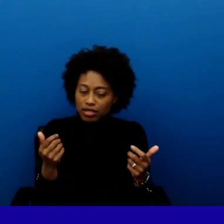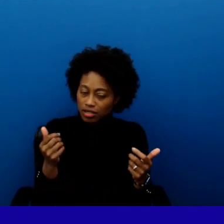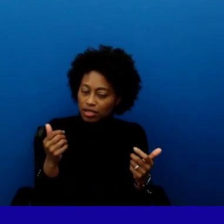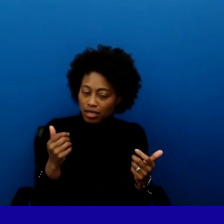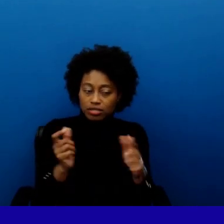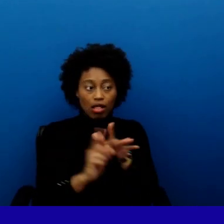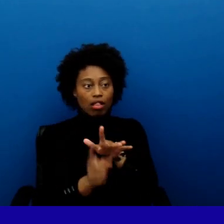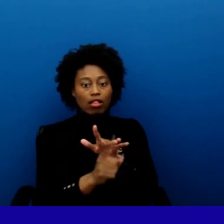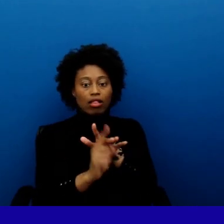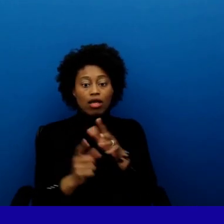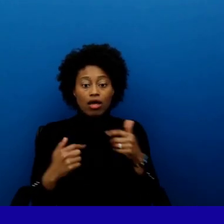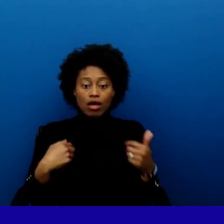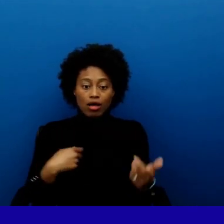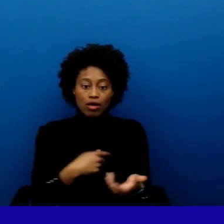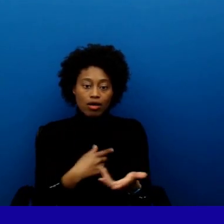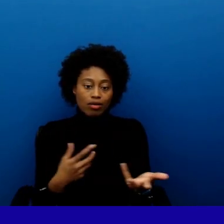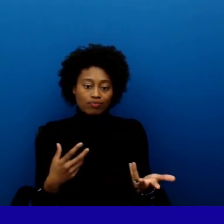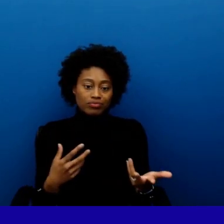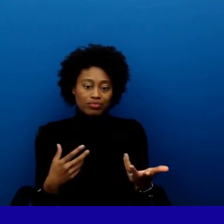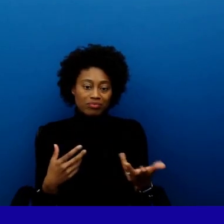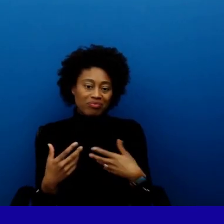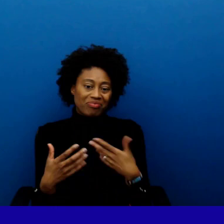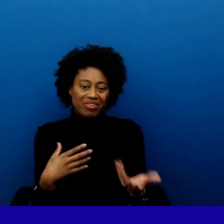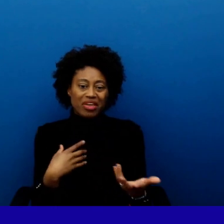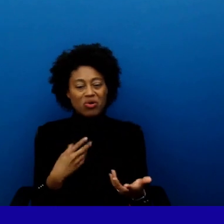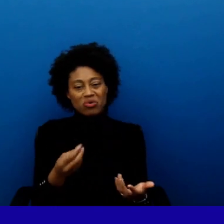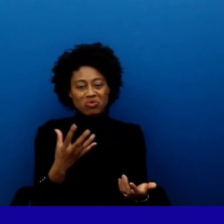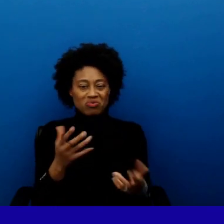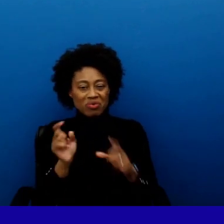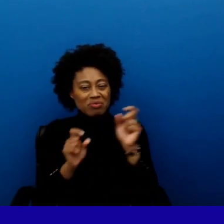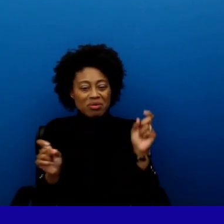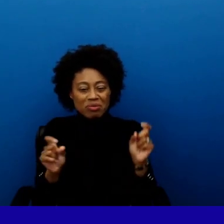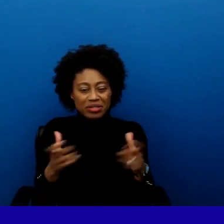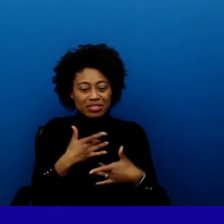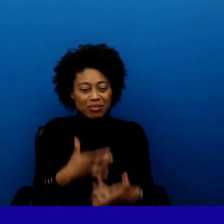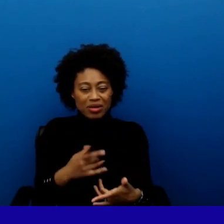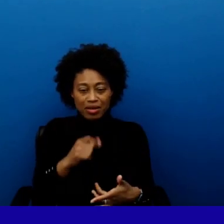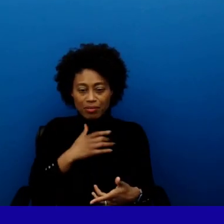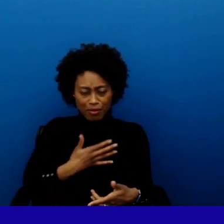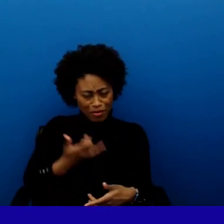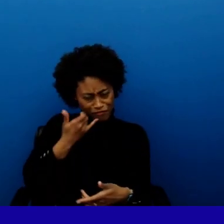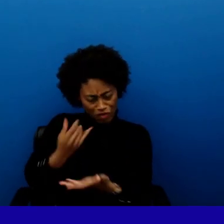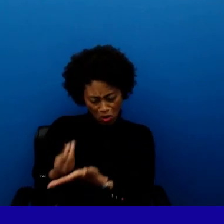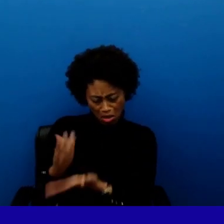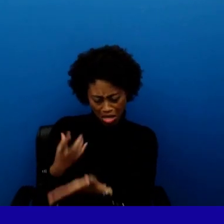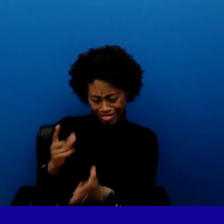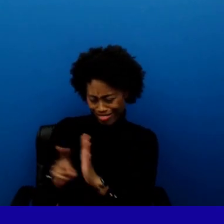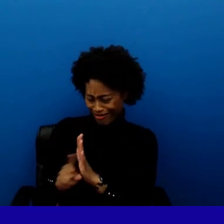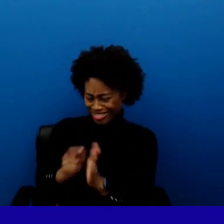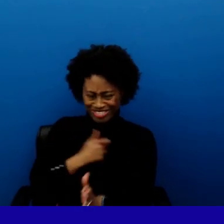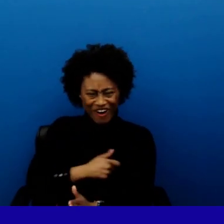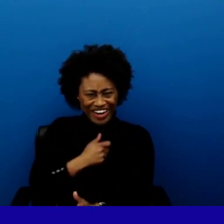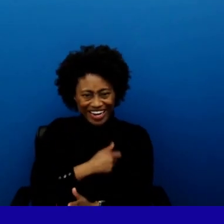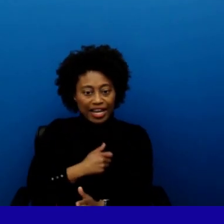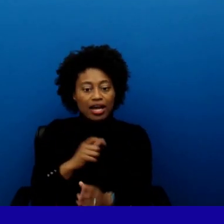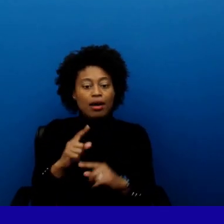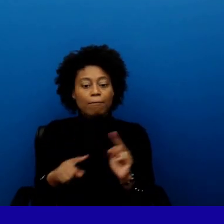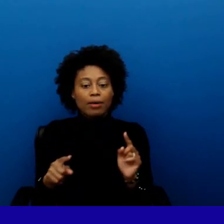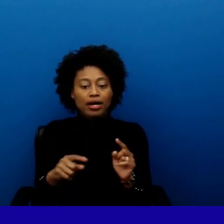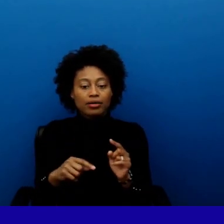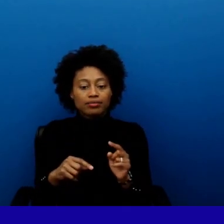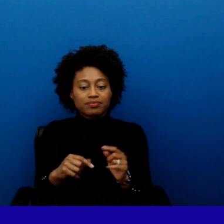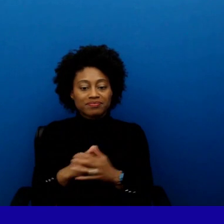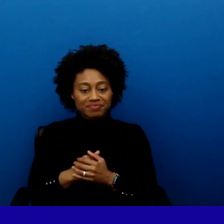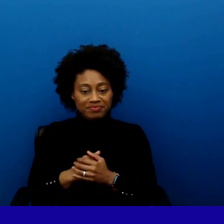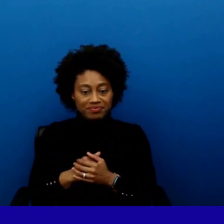even though, like we white people, we have like easier, our foods aren't really. Sorry, my phone's making